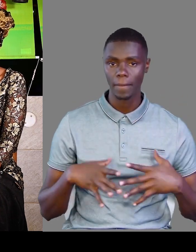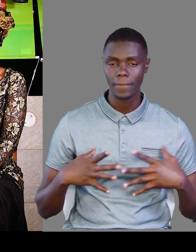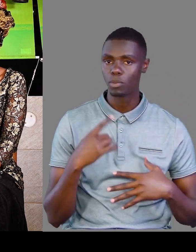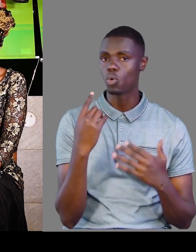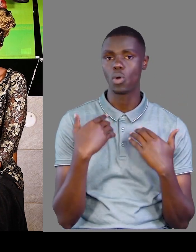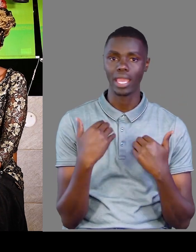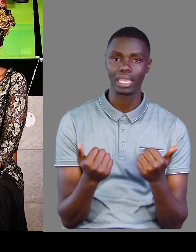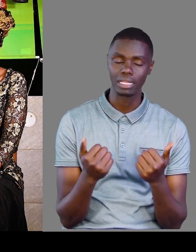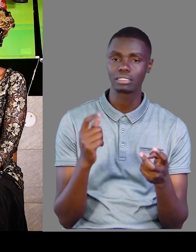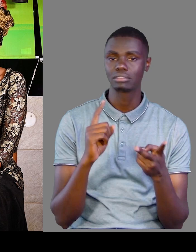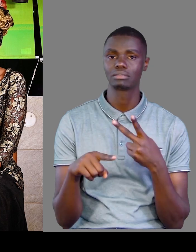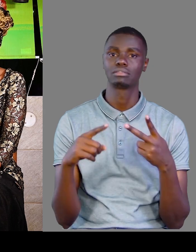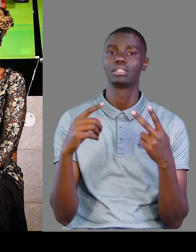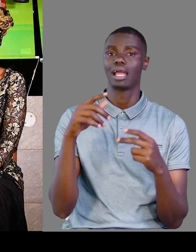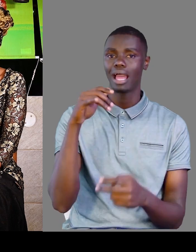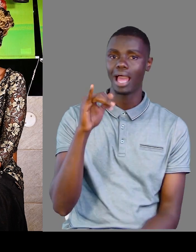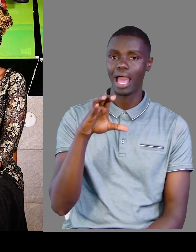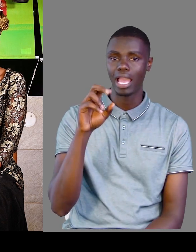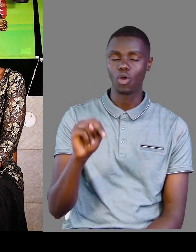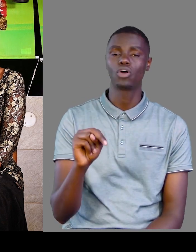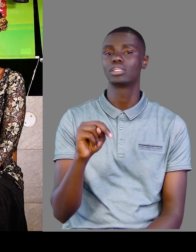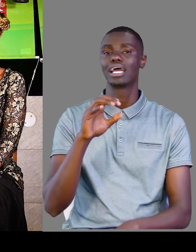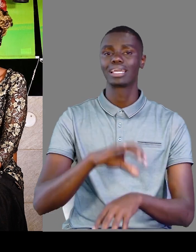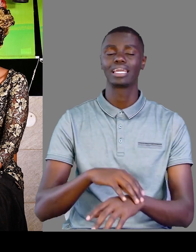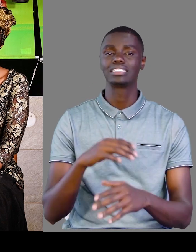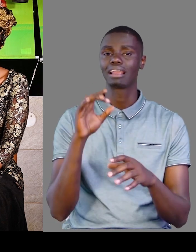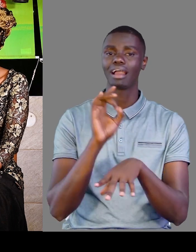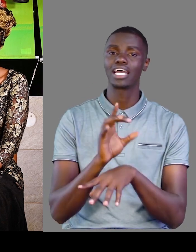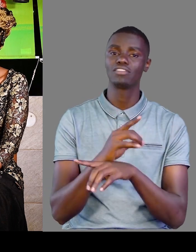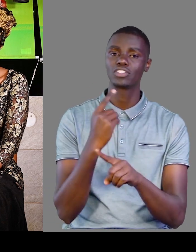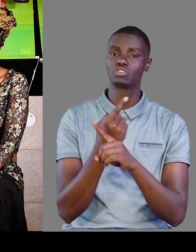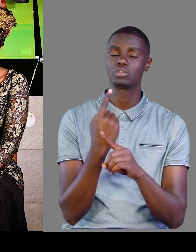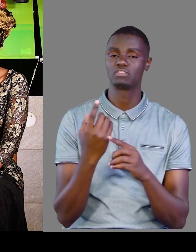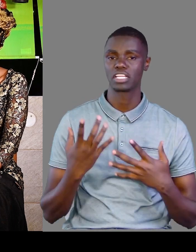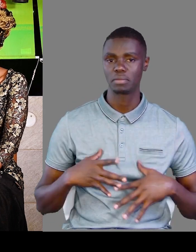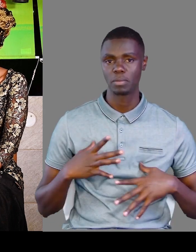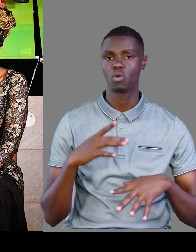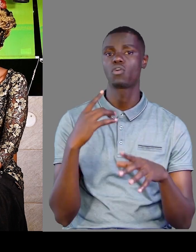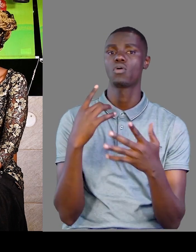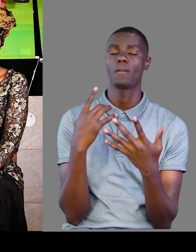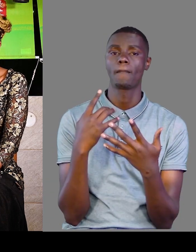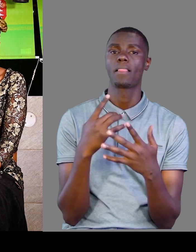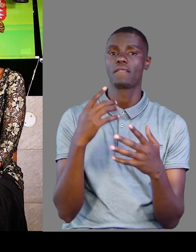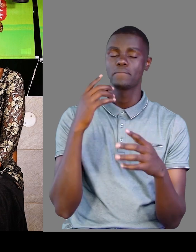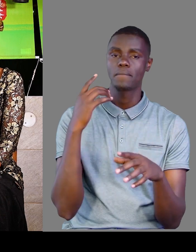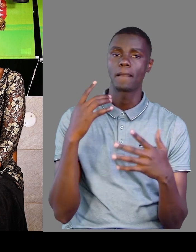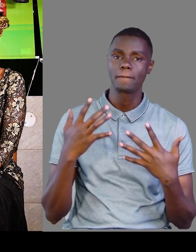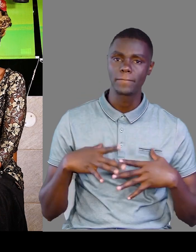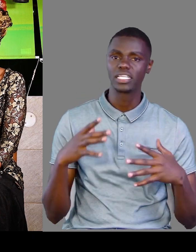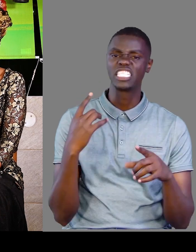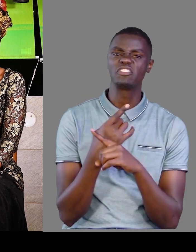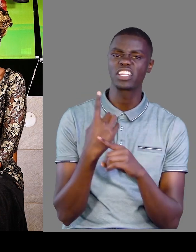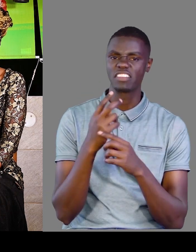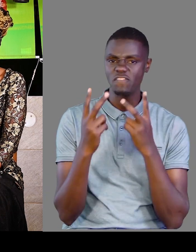see different people getting advice from different people's different people's views,